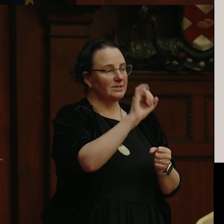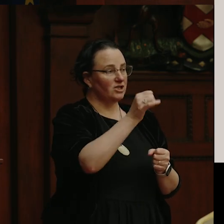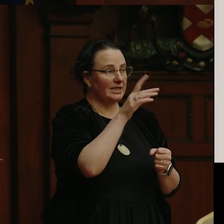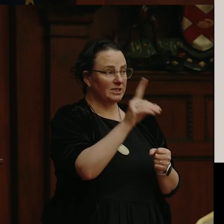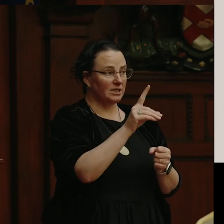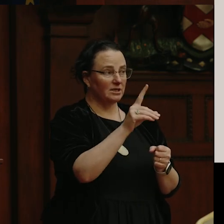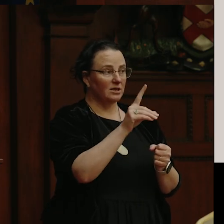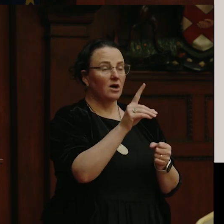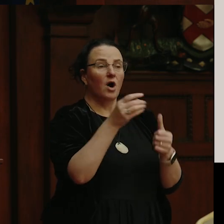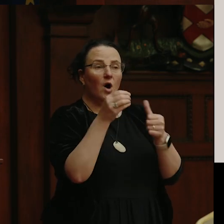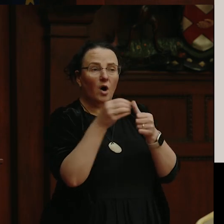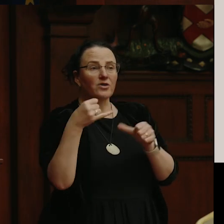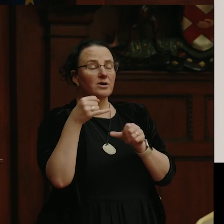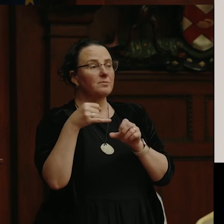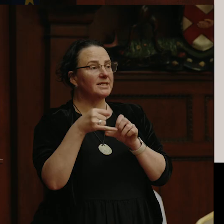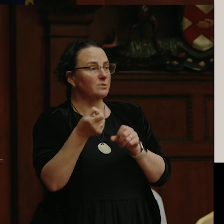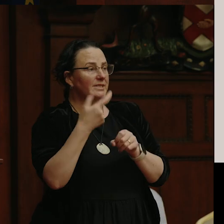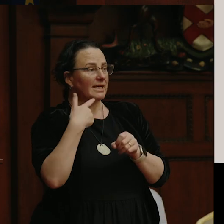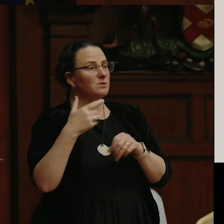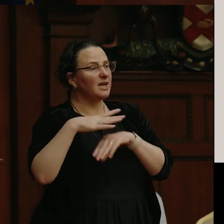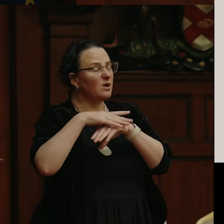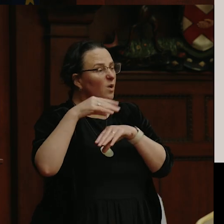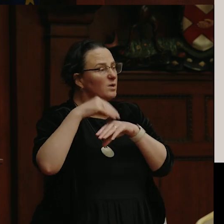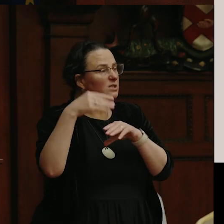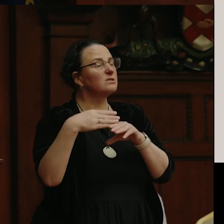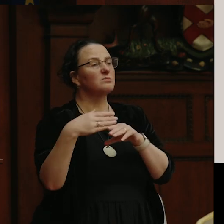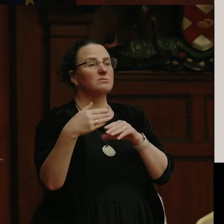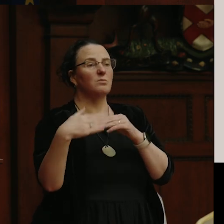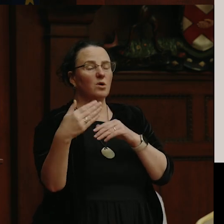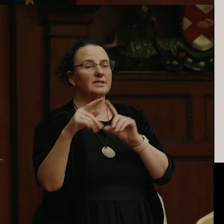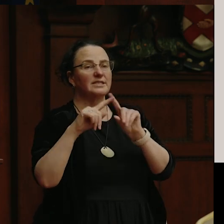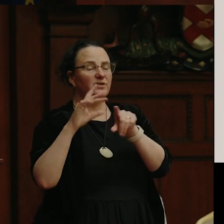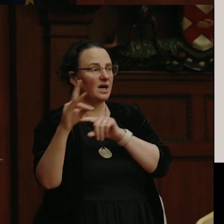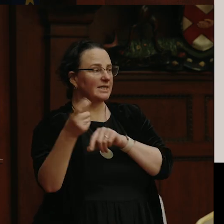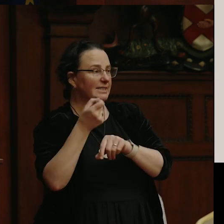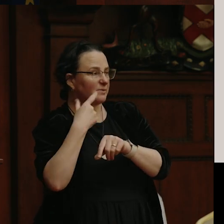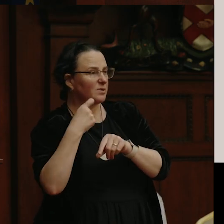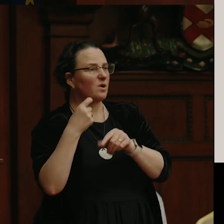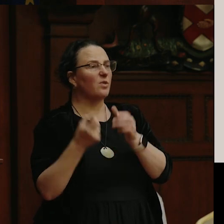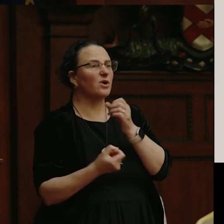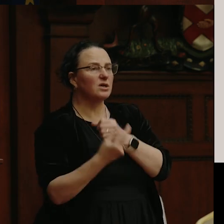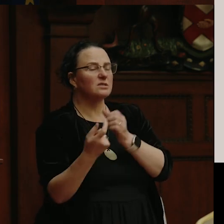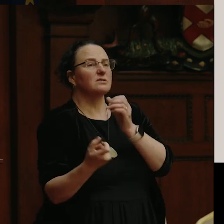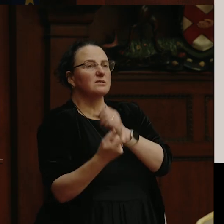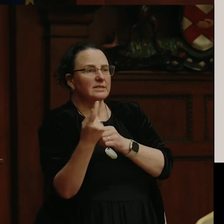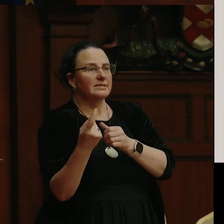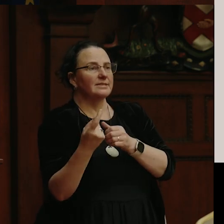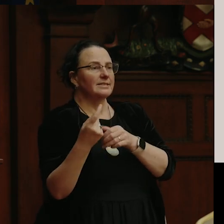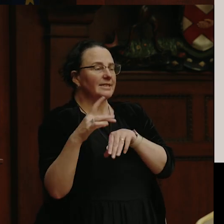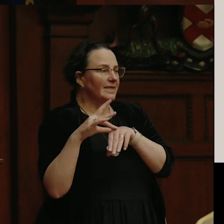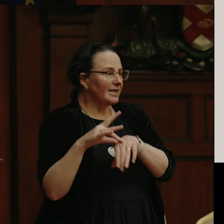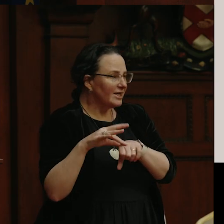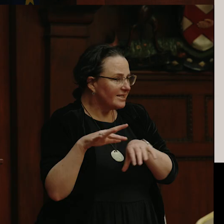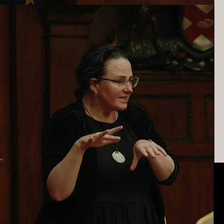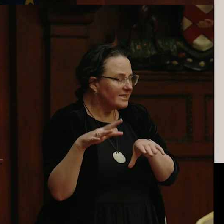other medicines that we take as we get older and we, develop more other illnesses that, might not go best with our Sjögren's,